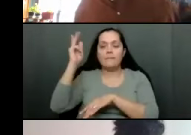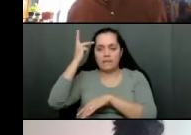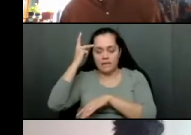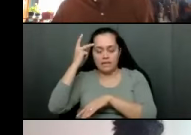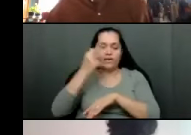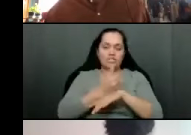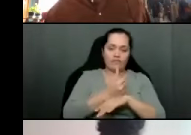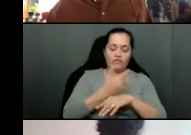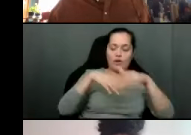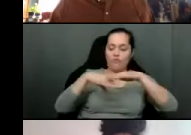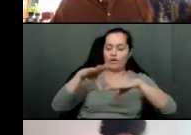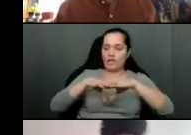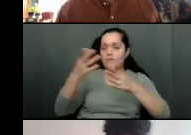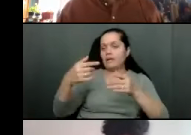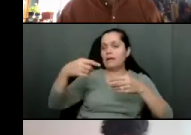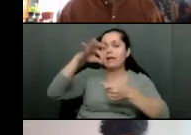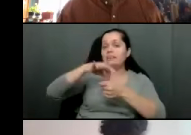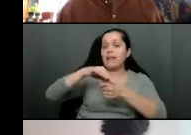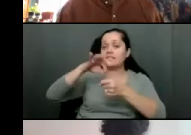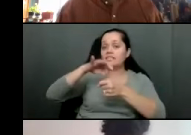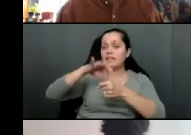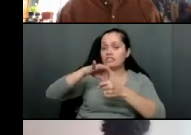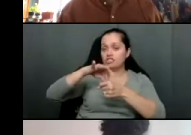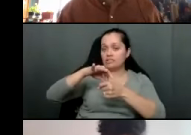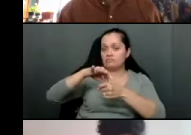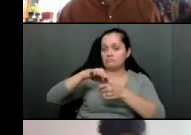So, for instance, elections.